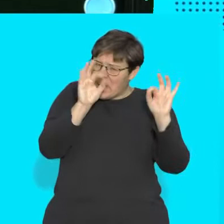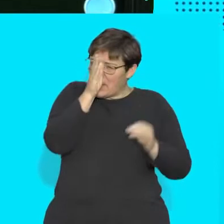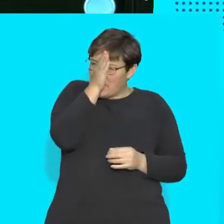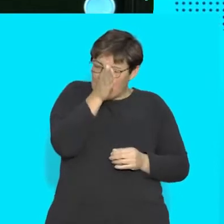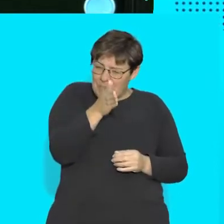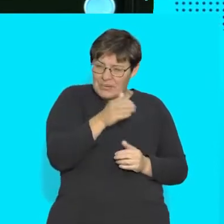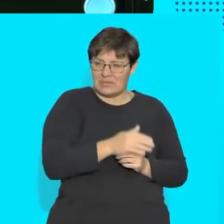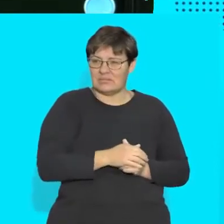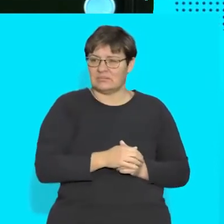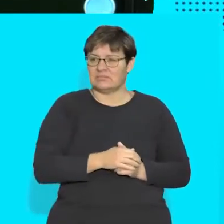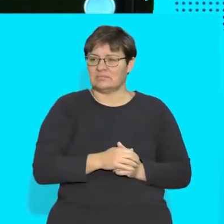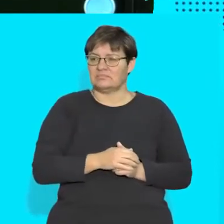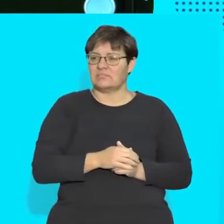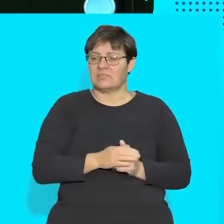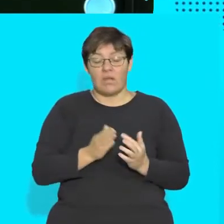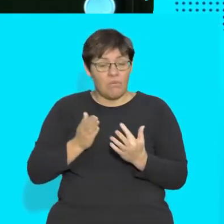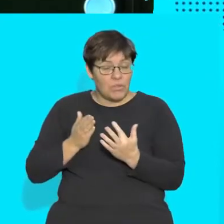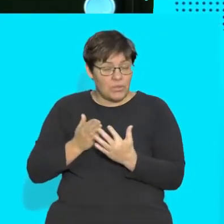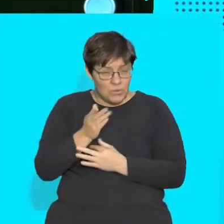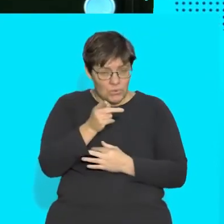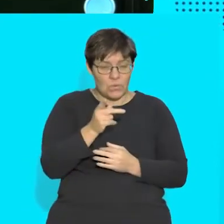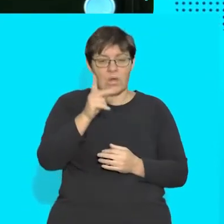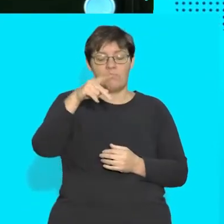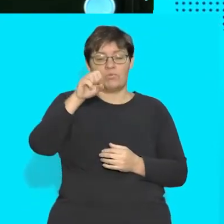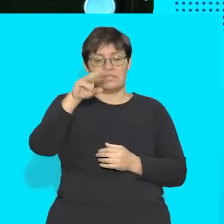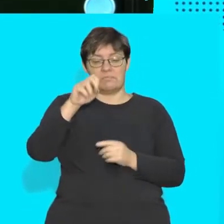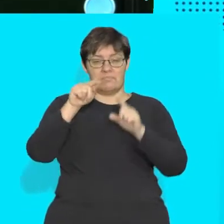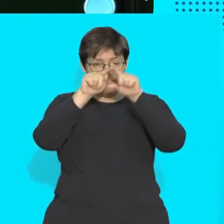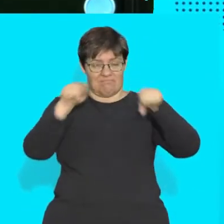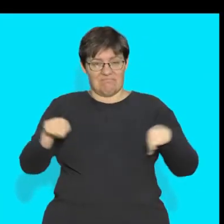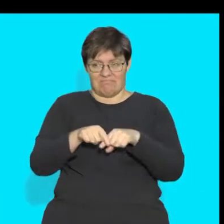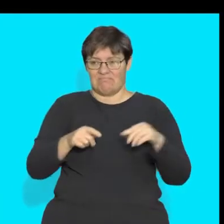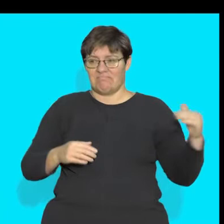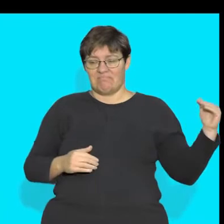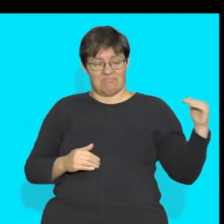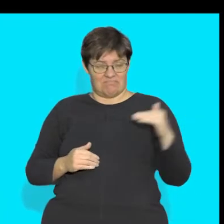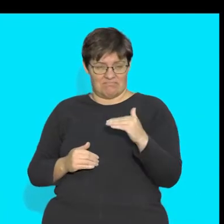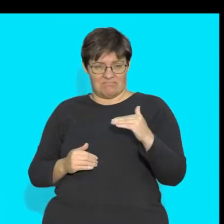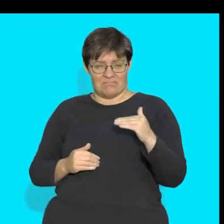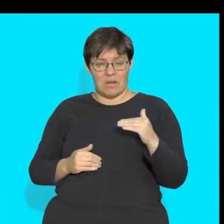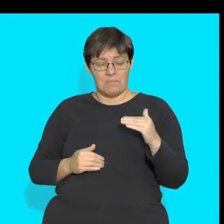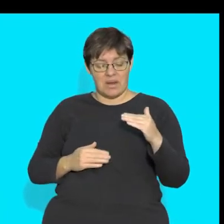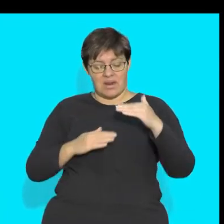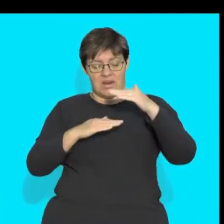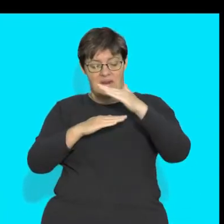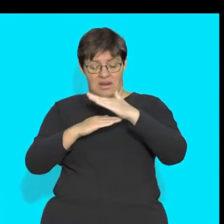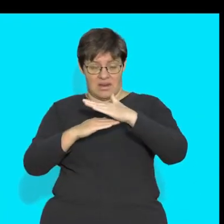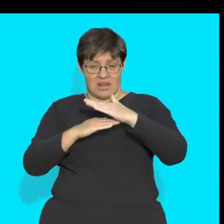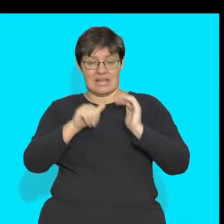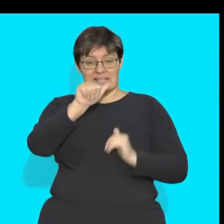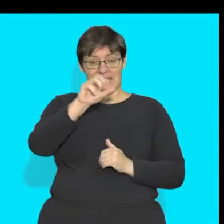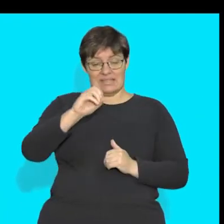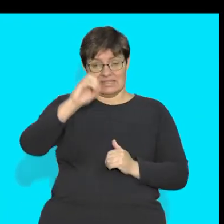thin, okay? That light is then put through a prism, but it's a 60-degree prism,